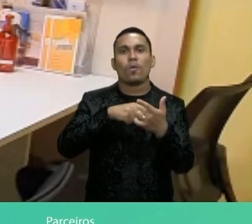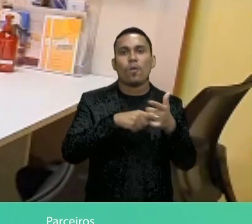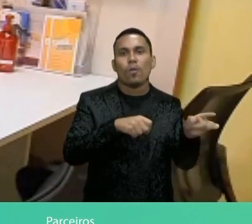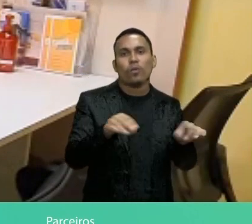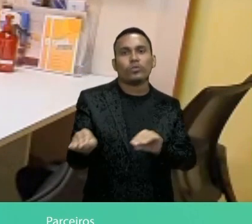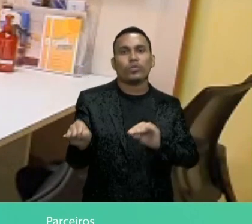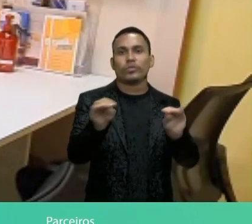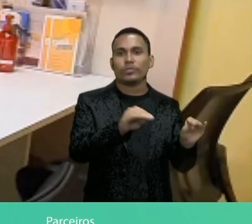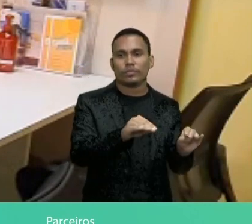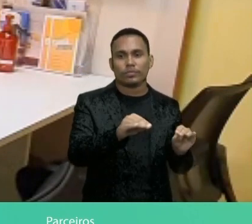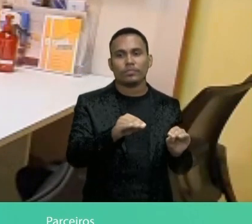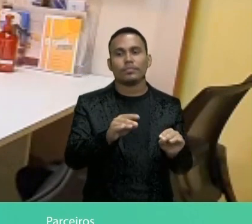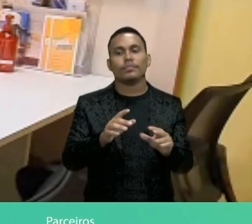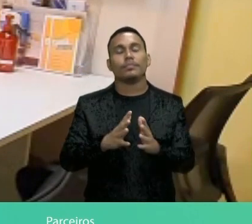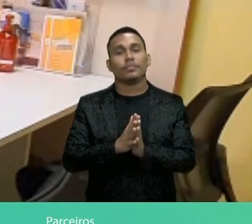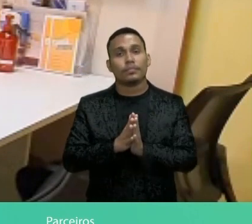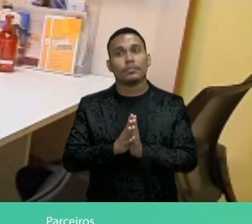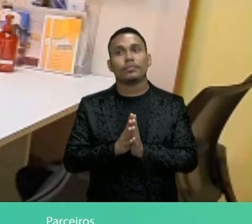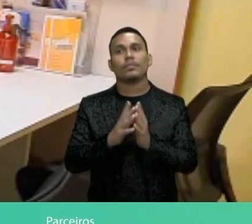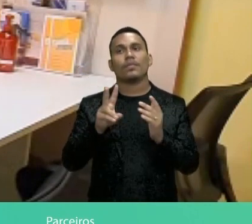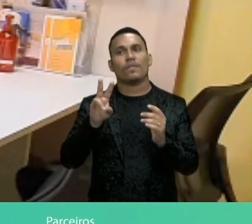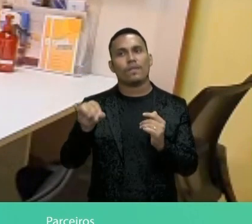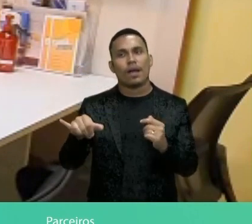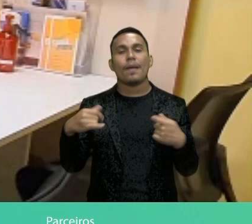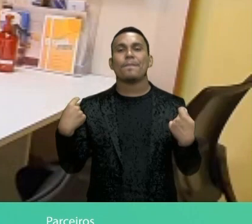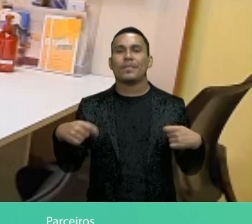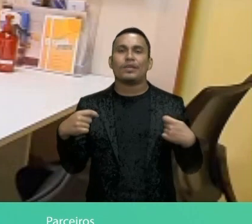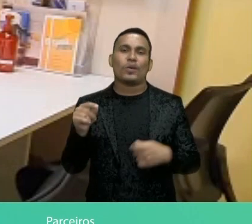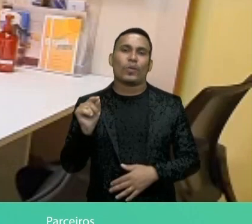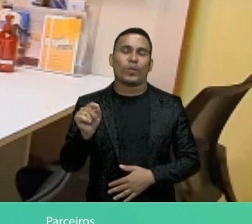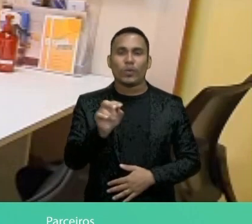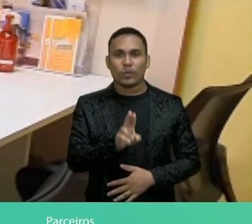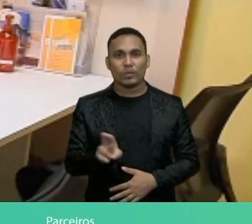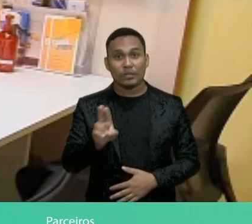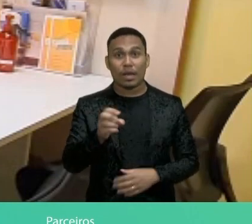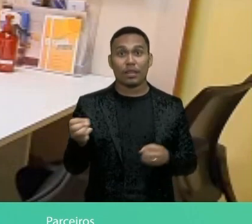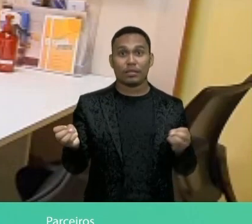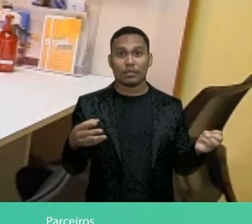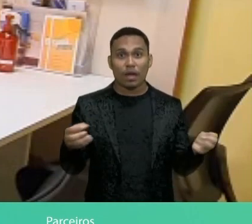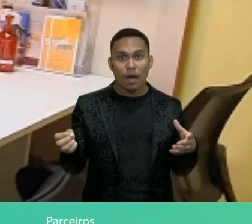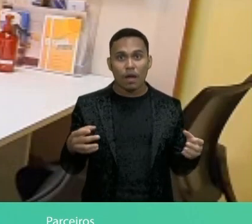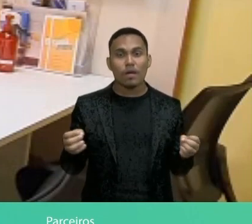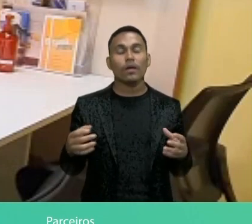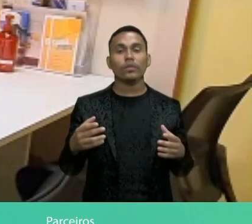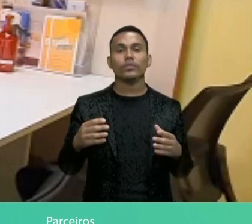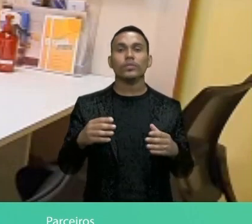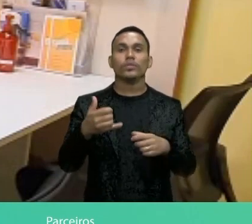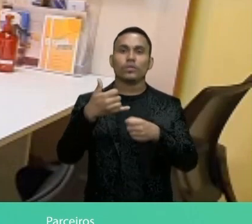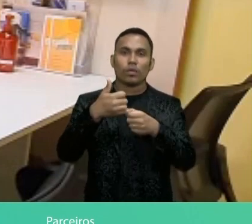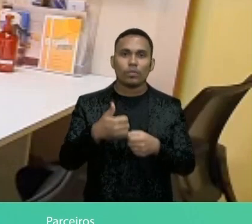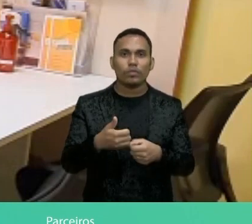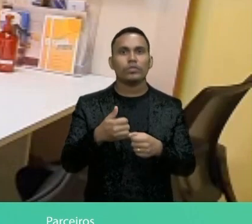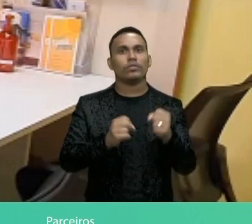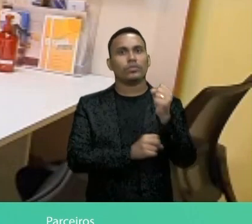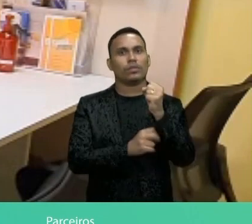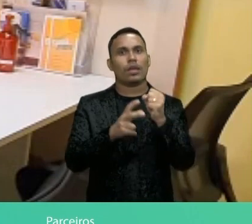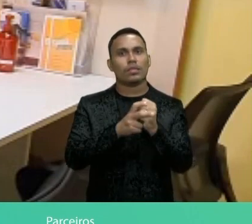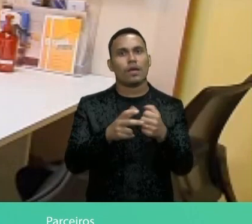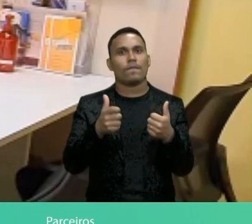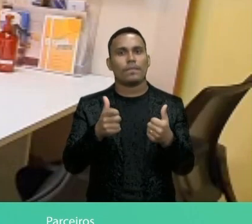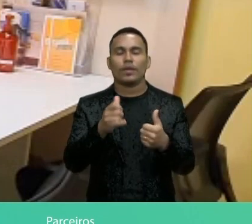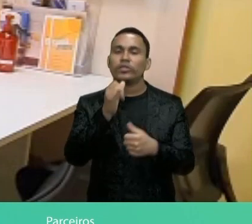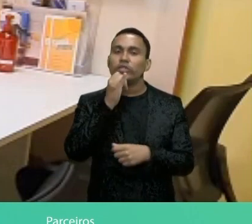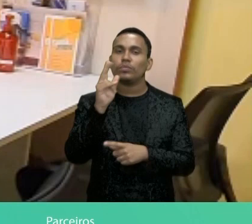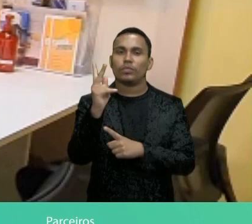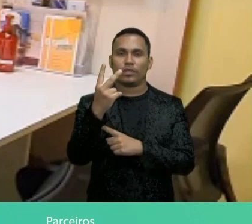And to reduce the consumption of fossil fuels, and we're going to have to use new fuels from